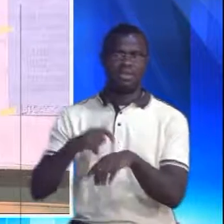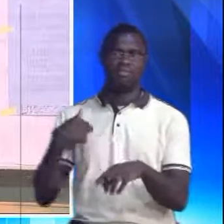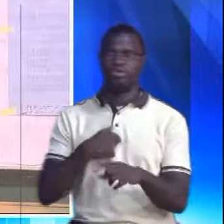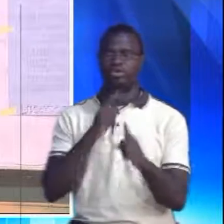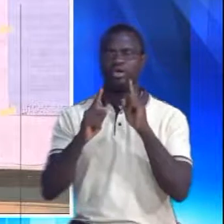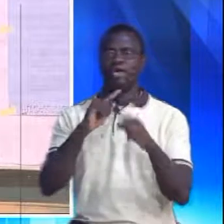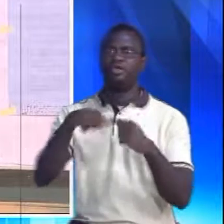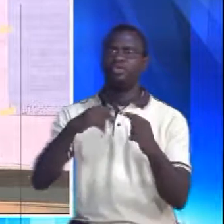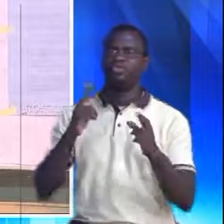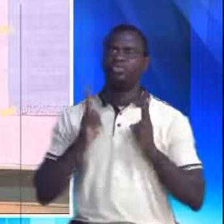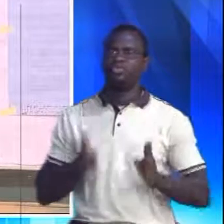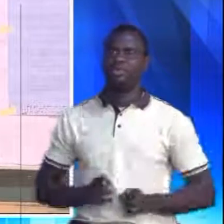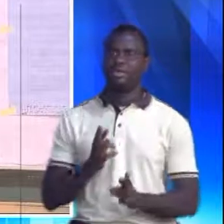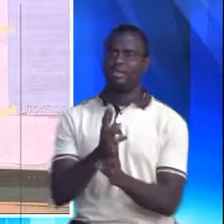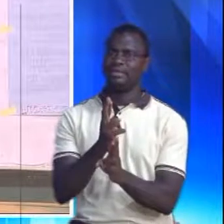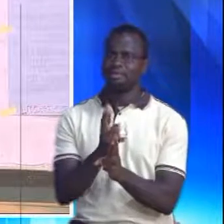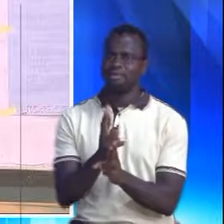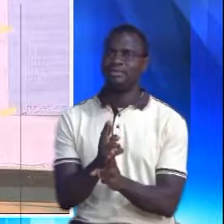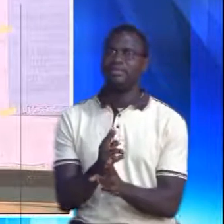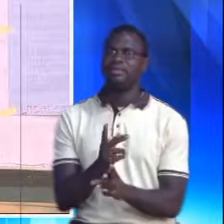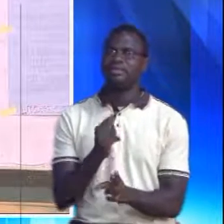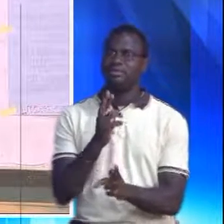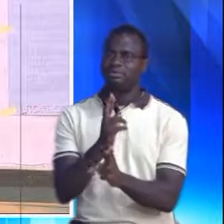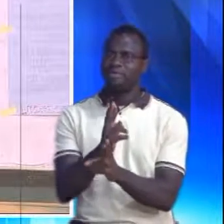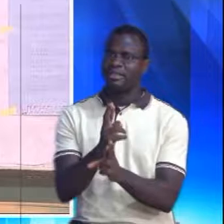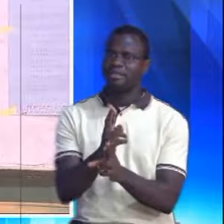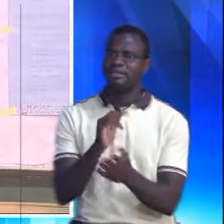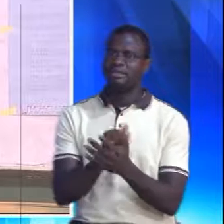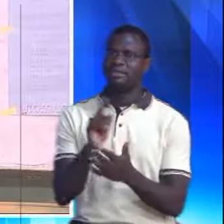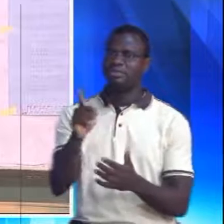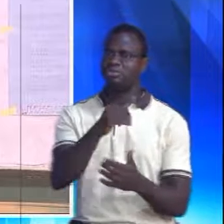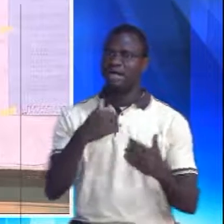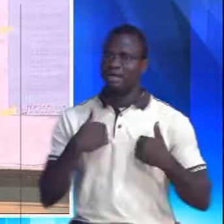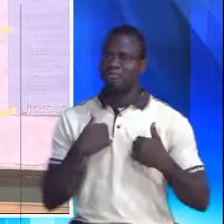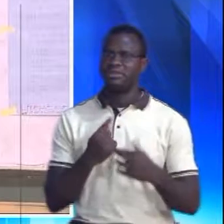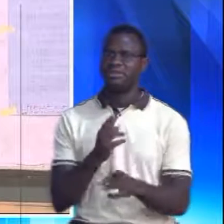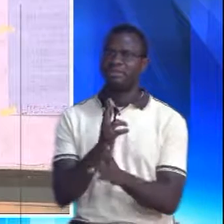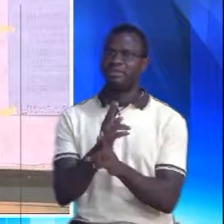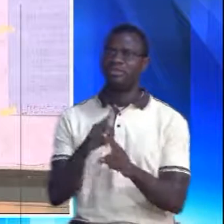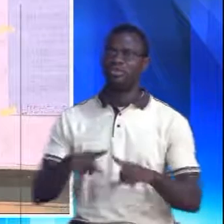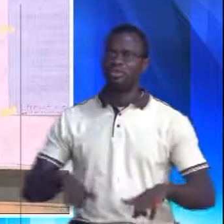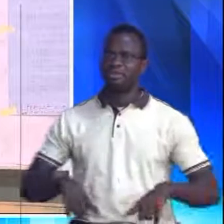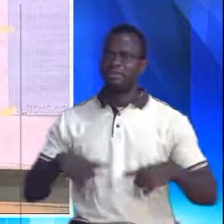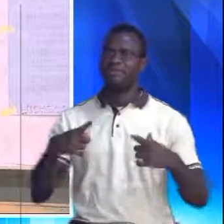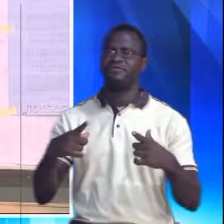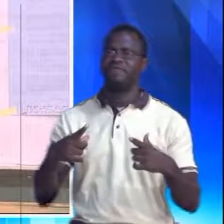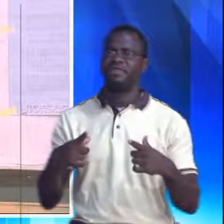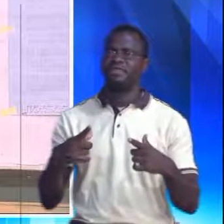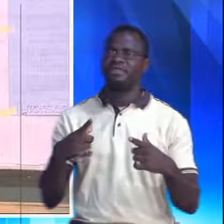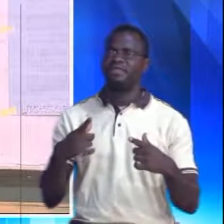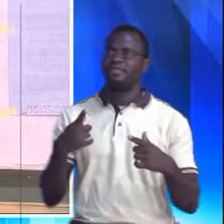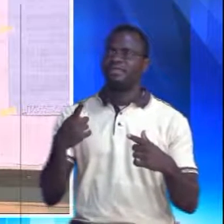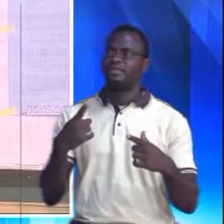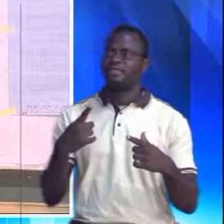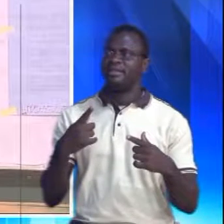is or should enjoy because he's a human being. Remember? You also